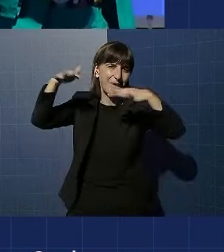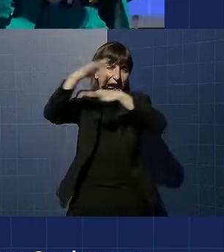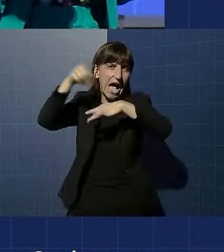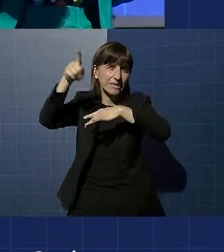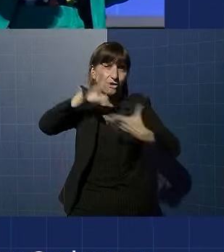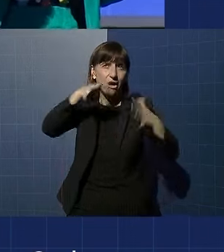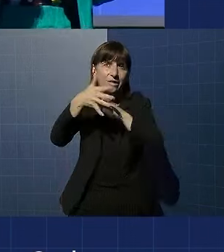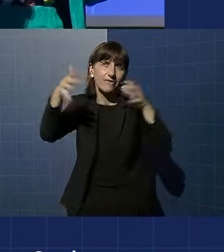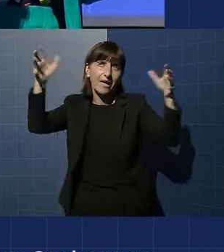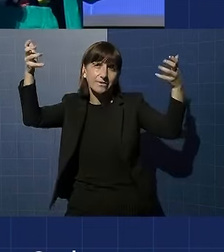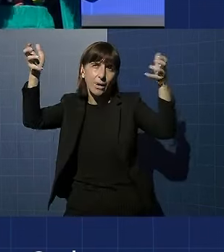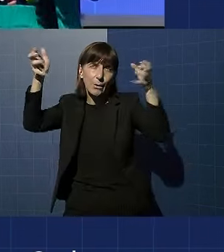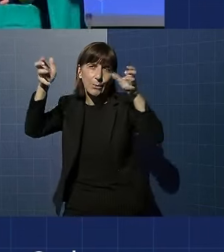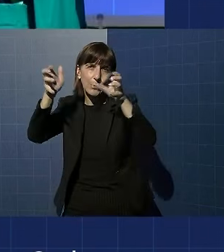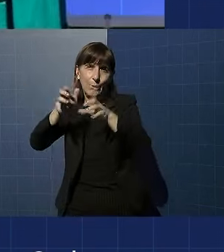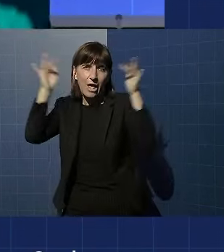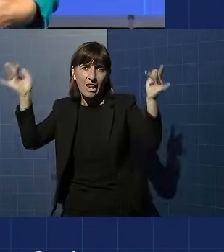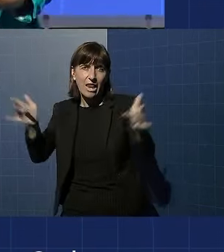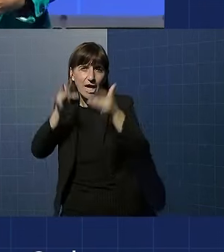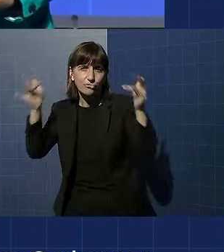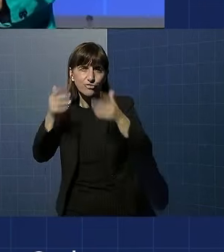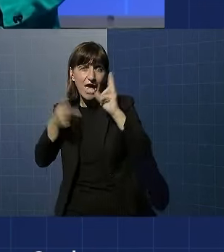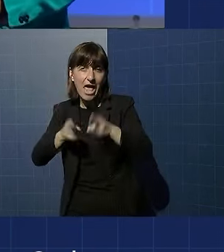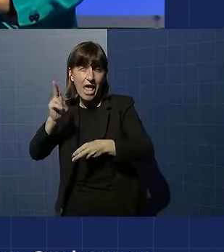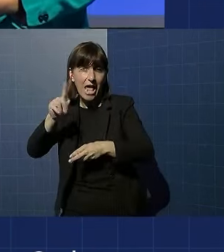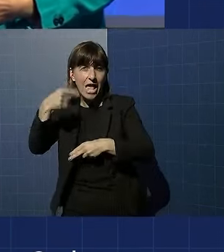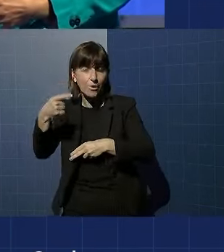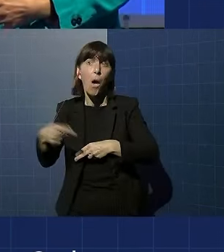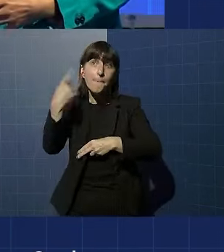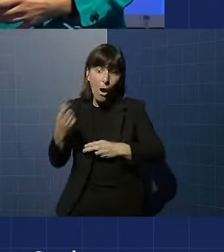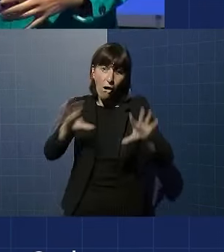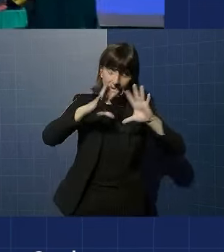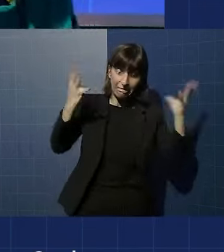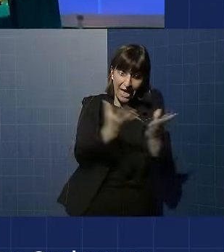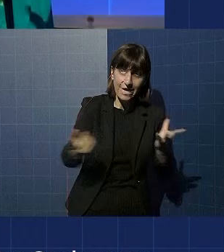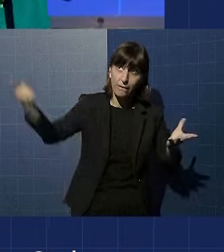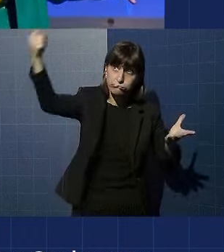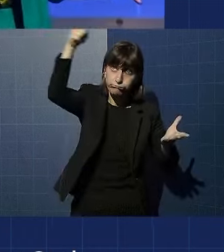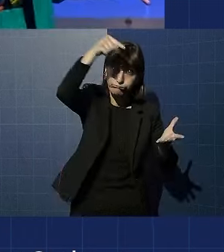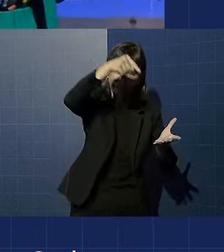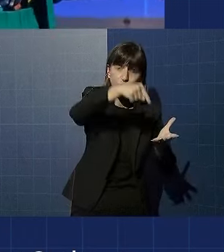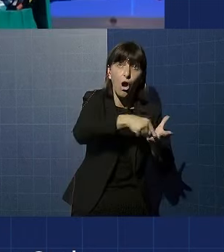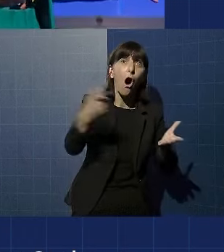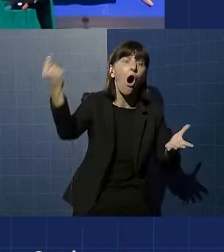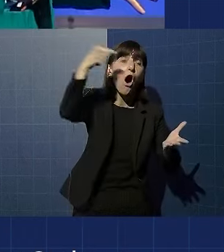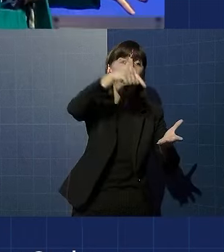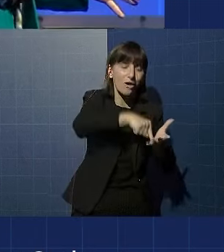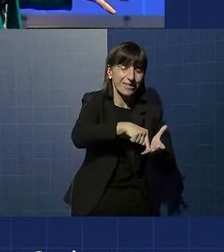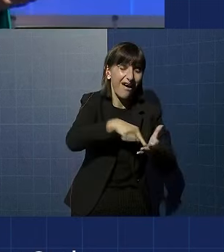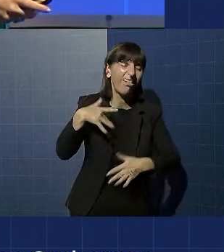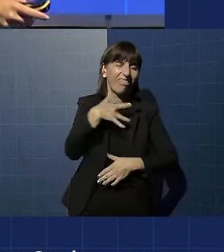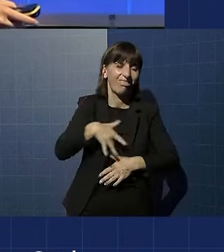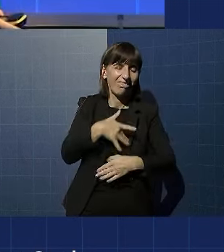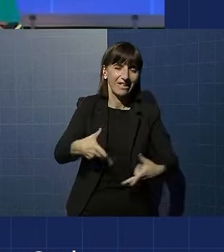One thing I just want to talk about is fluid distribution. Now, if everything goes well, we